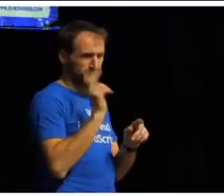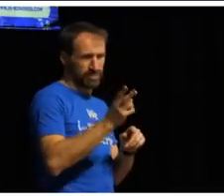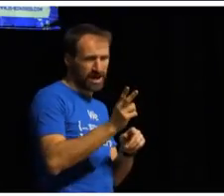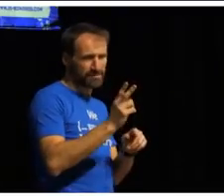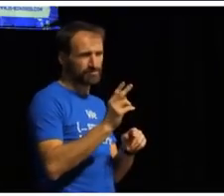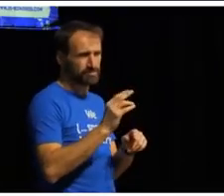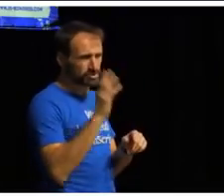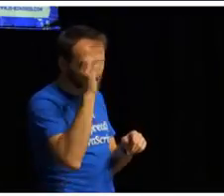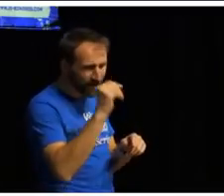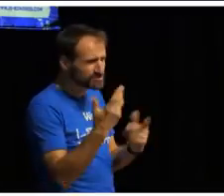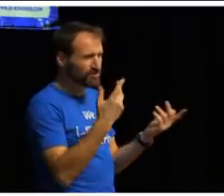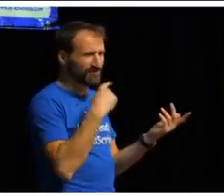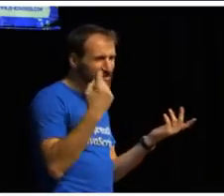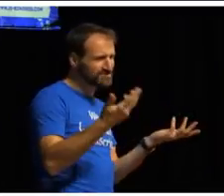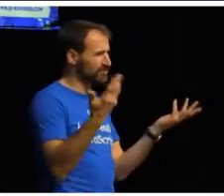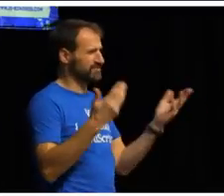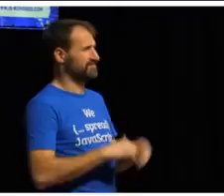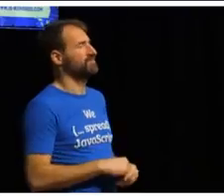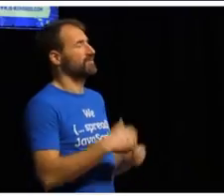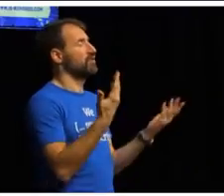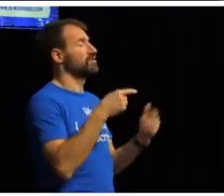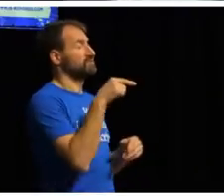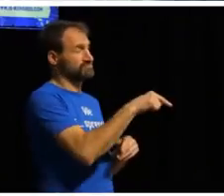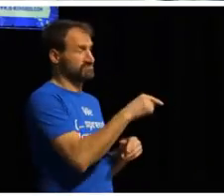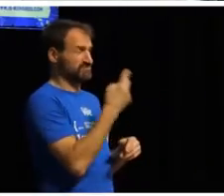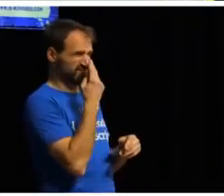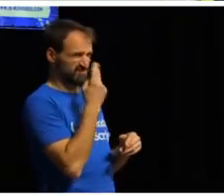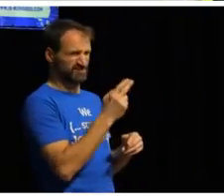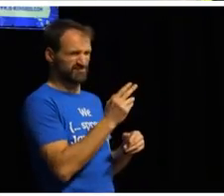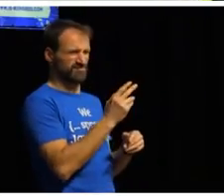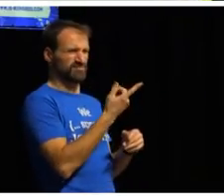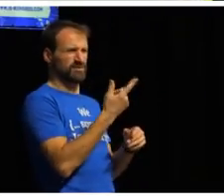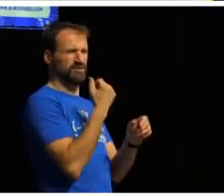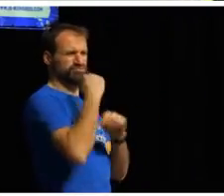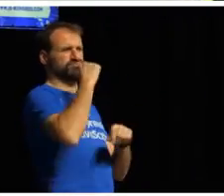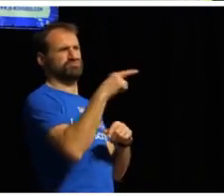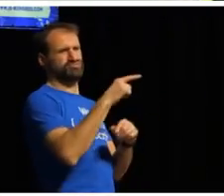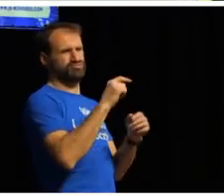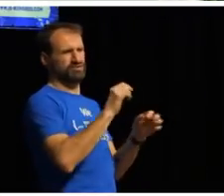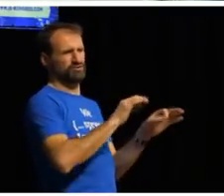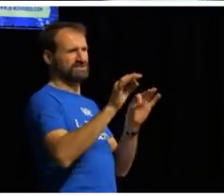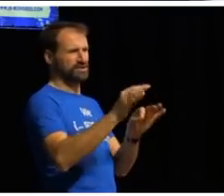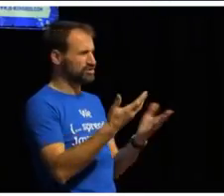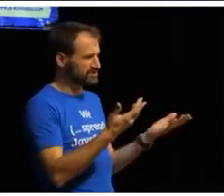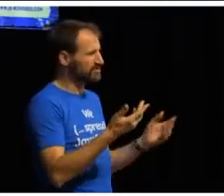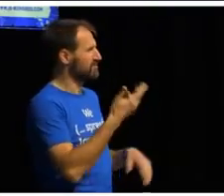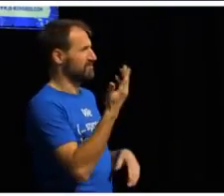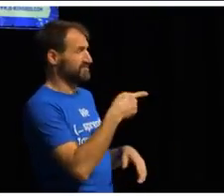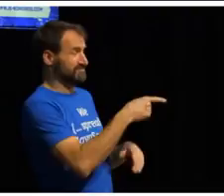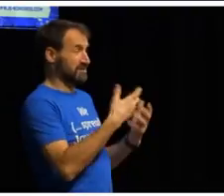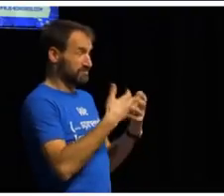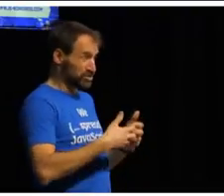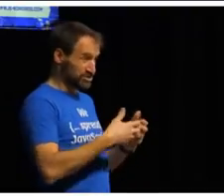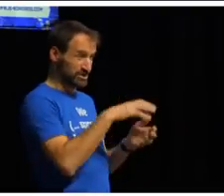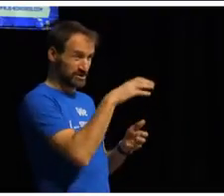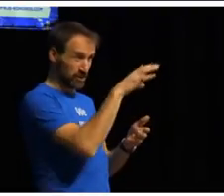processor, it's again a classification. Is this code going to be branching here or not? This is all like classification. Like most examples